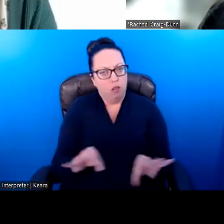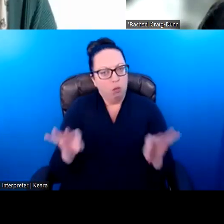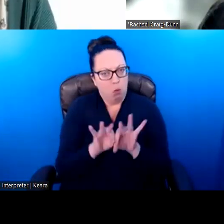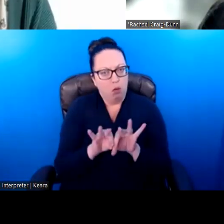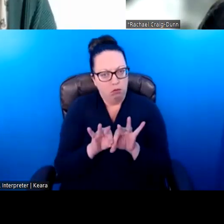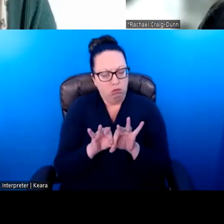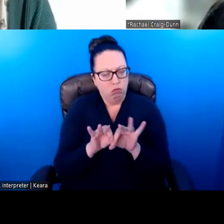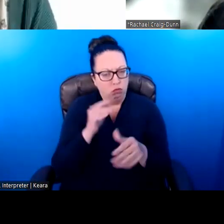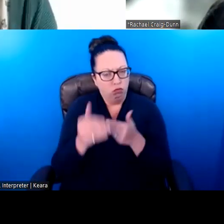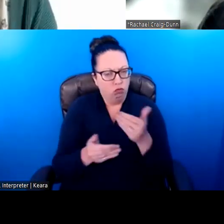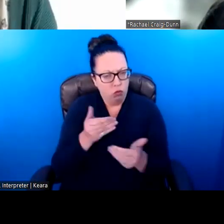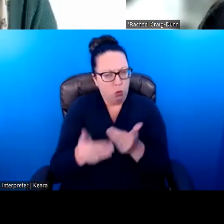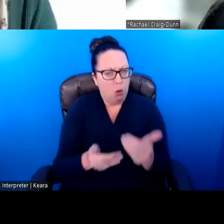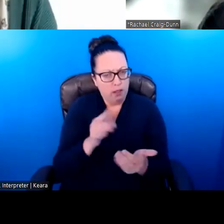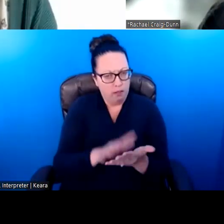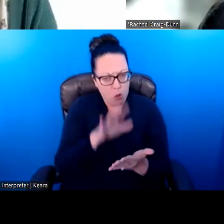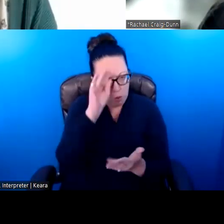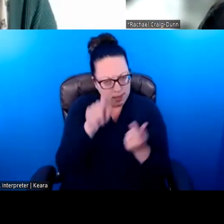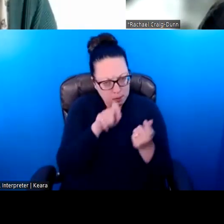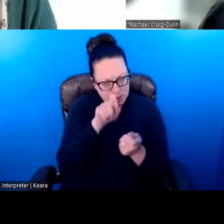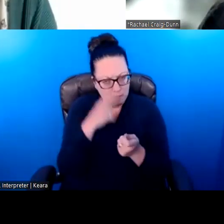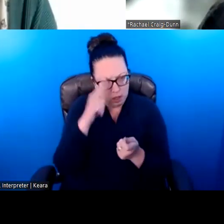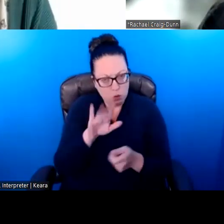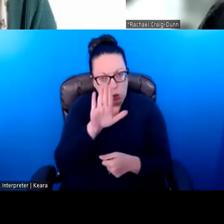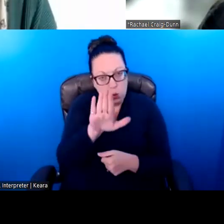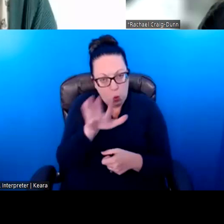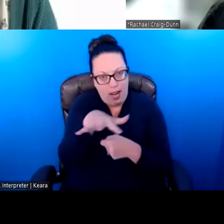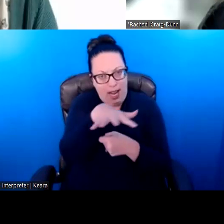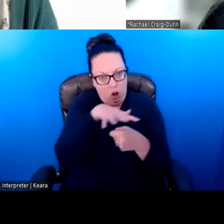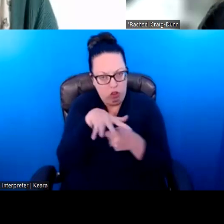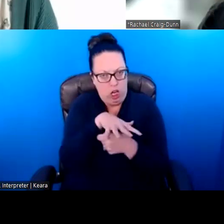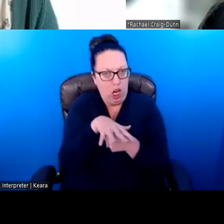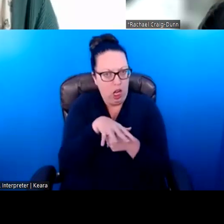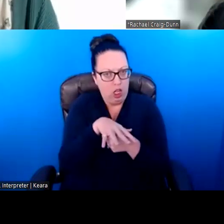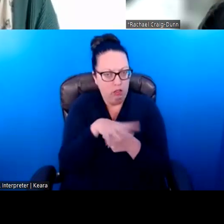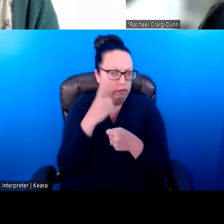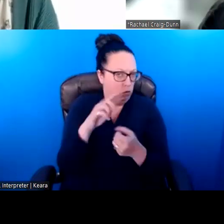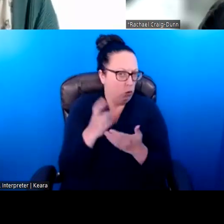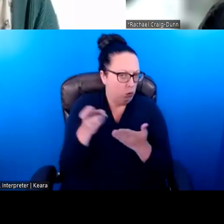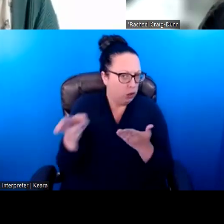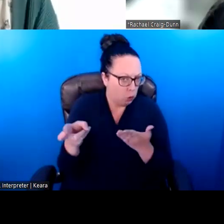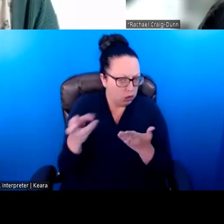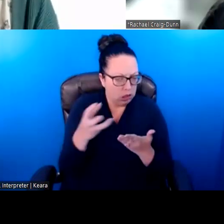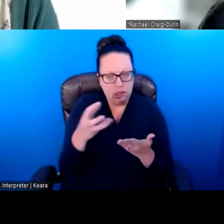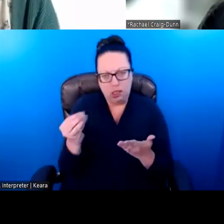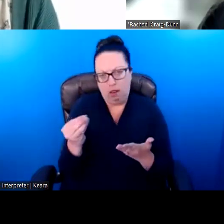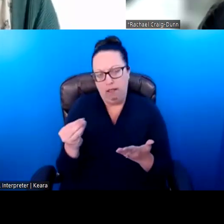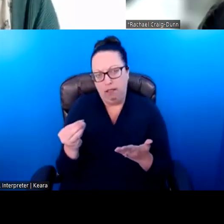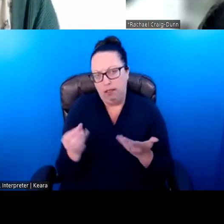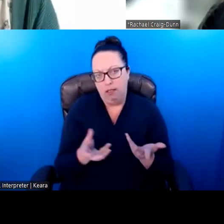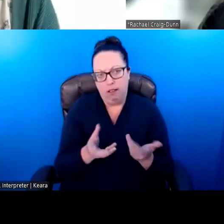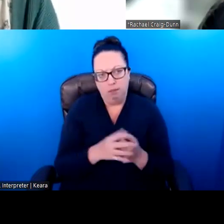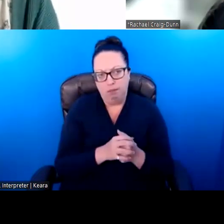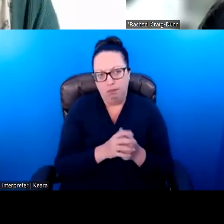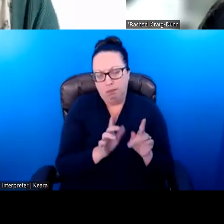the specifics for your geographic area in terms of resources and, you know,